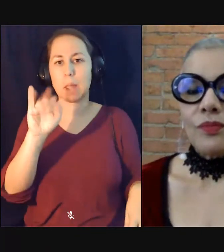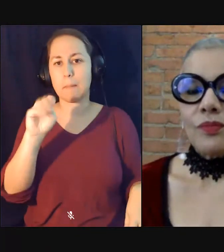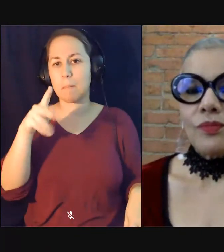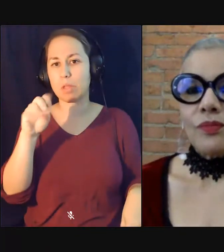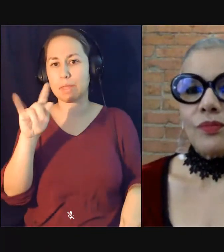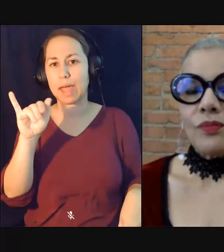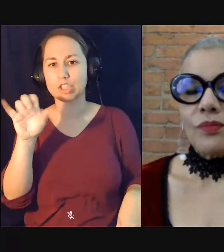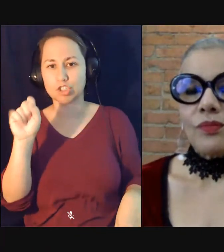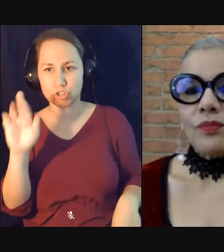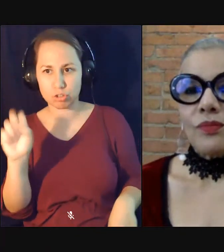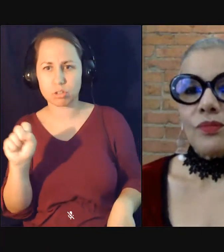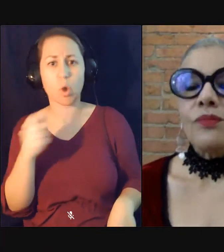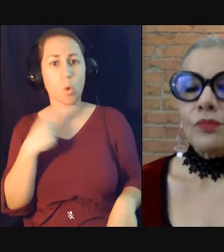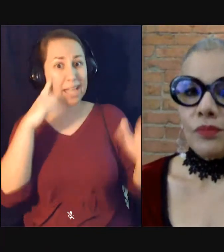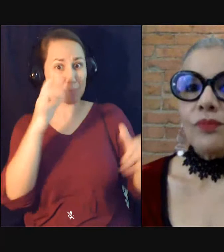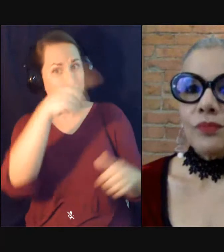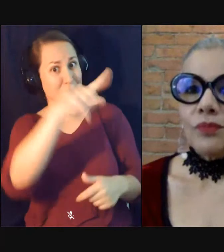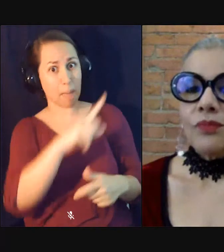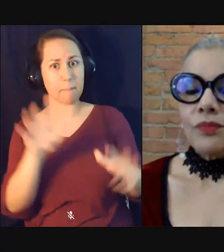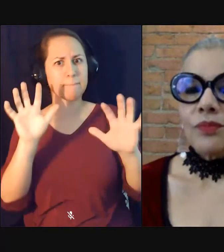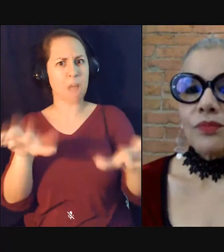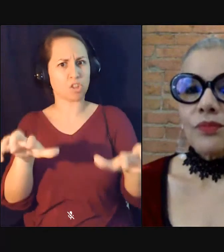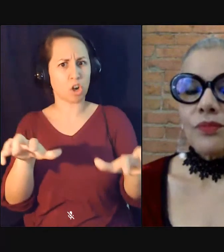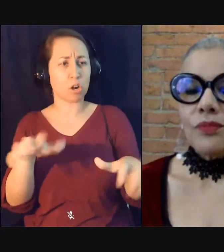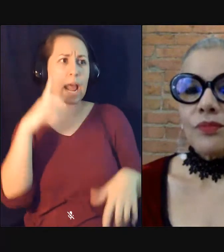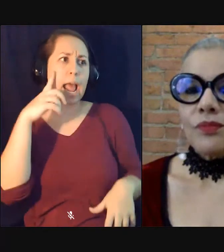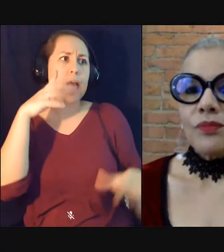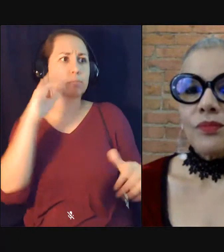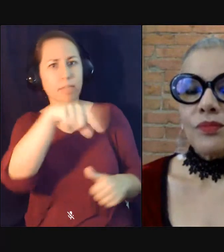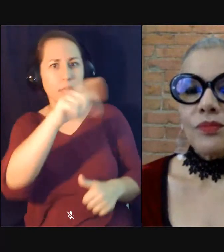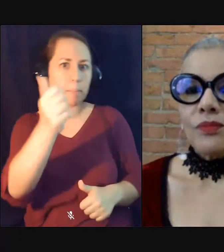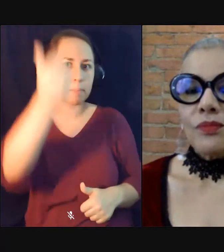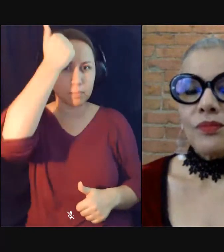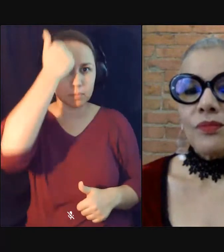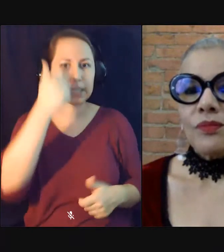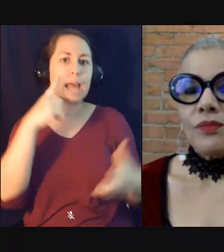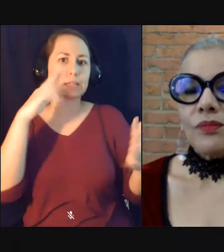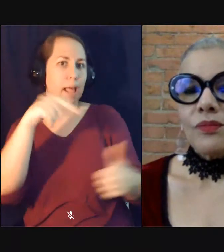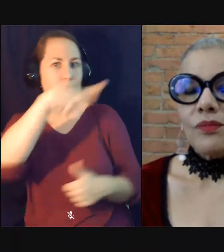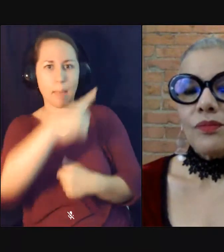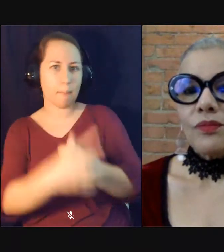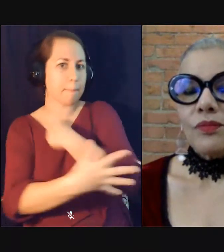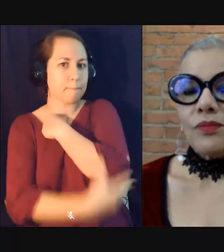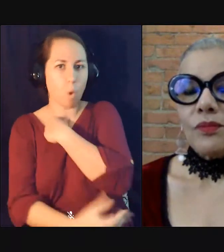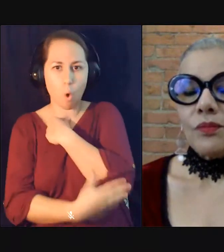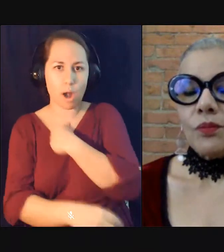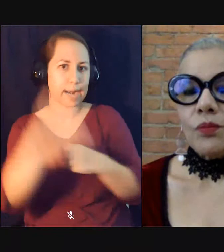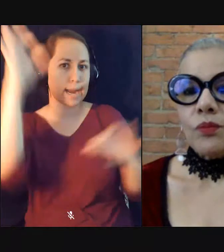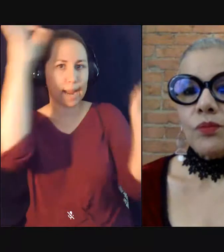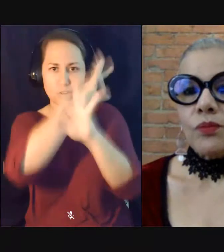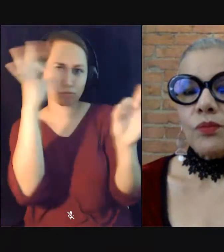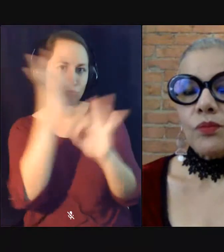white supremacists to be monsters. We expect them to be stupid. We expect them to be poor. We expect them to be ignorant and